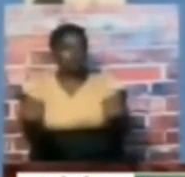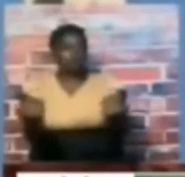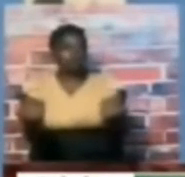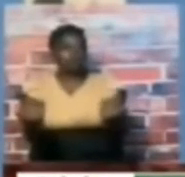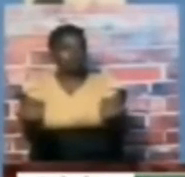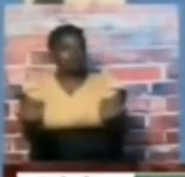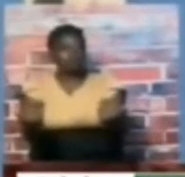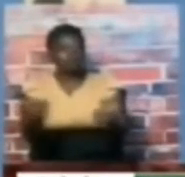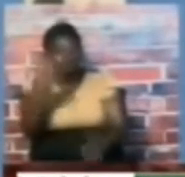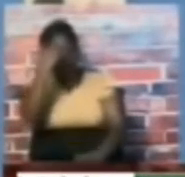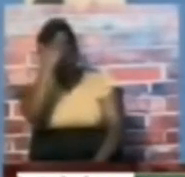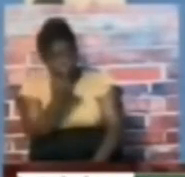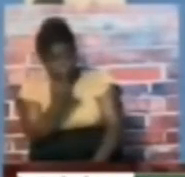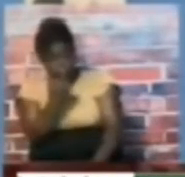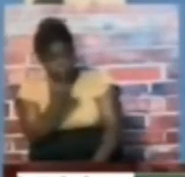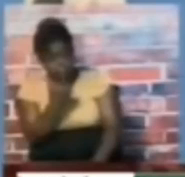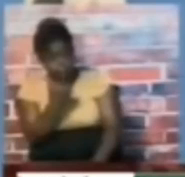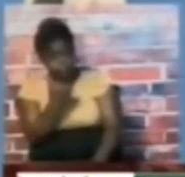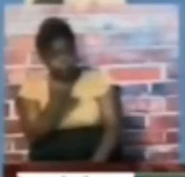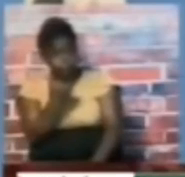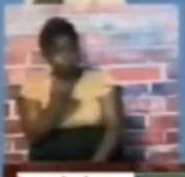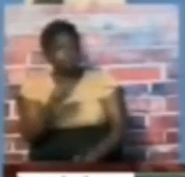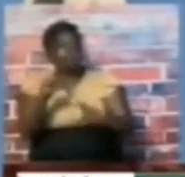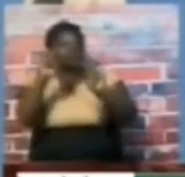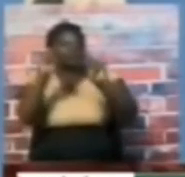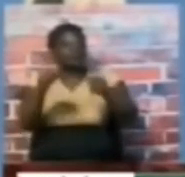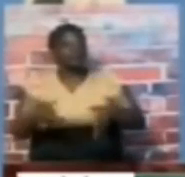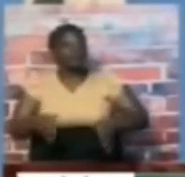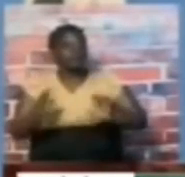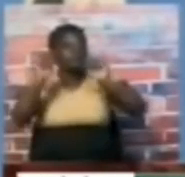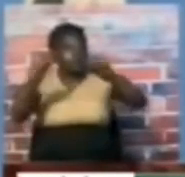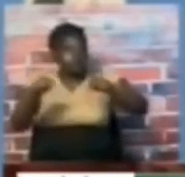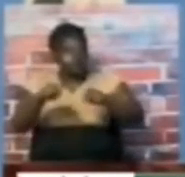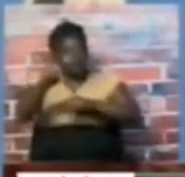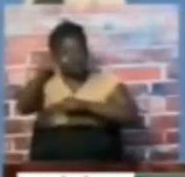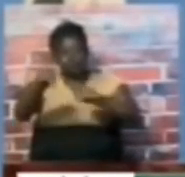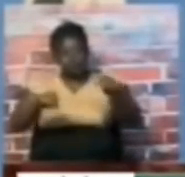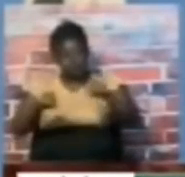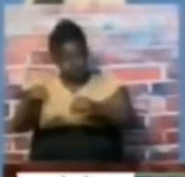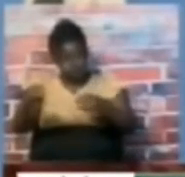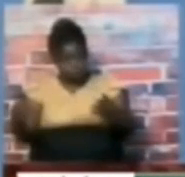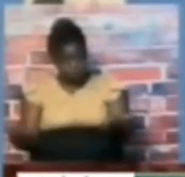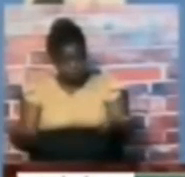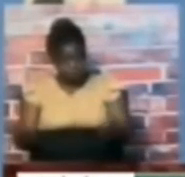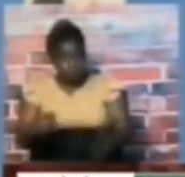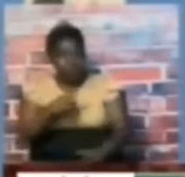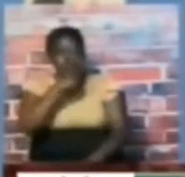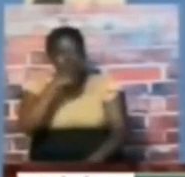What is the main reason? There's no way you can keep social distance